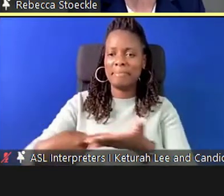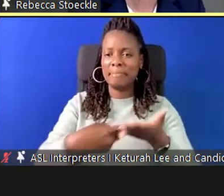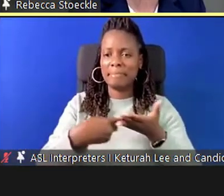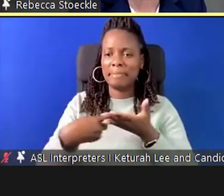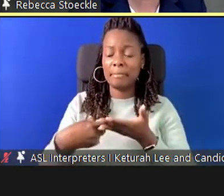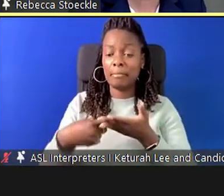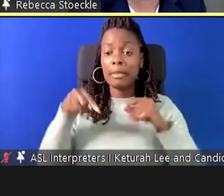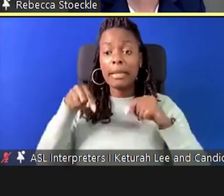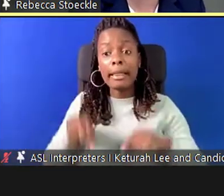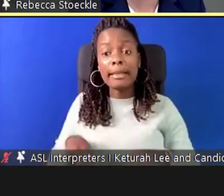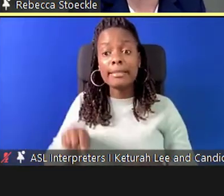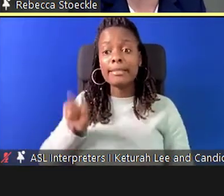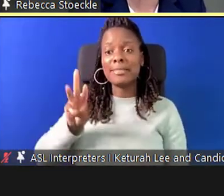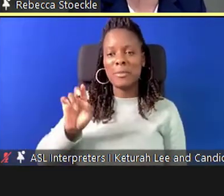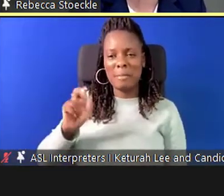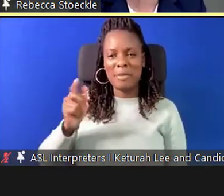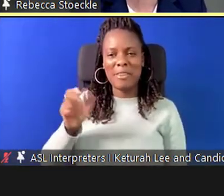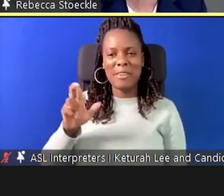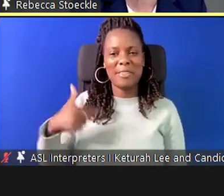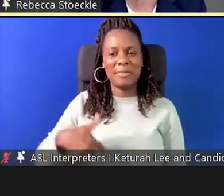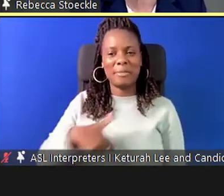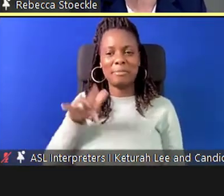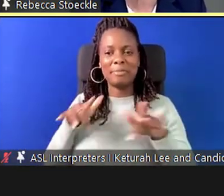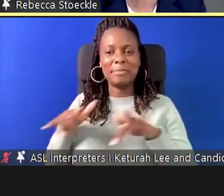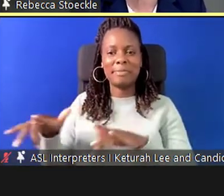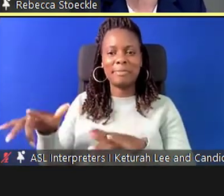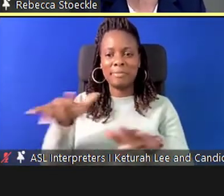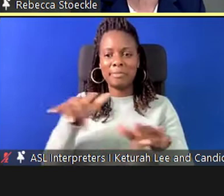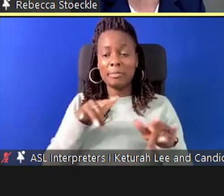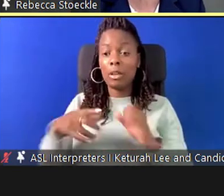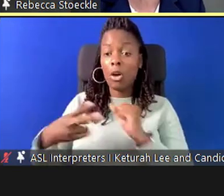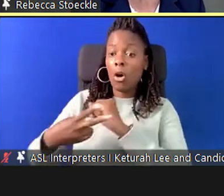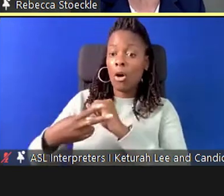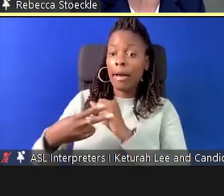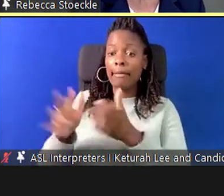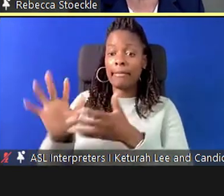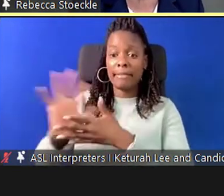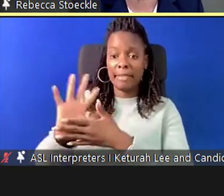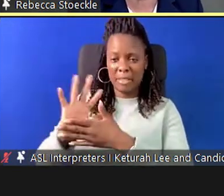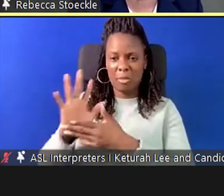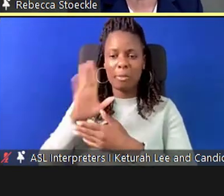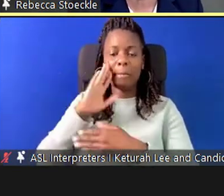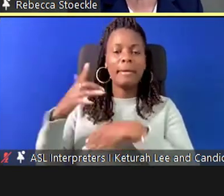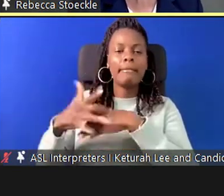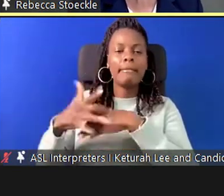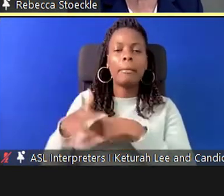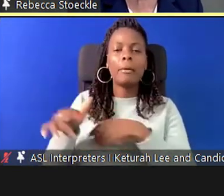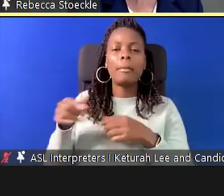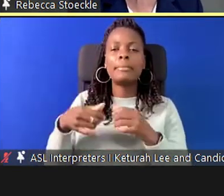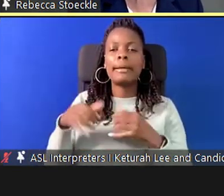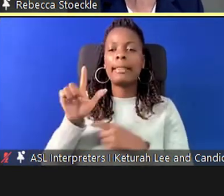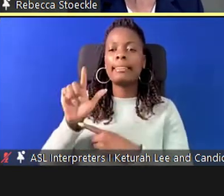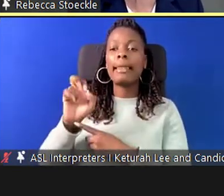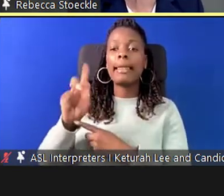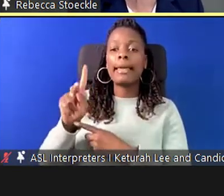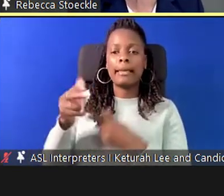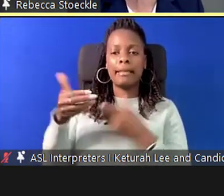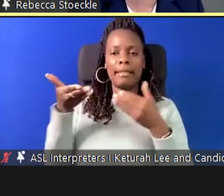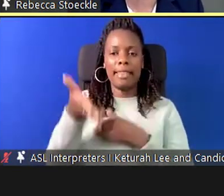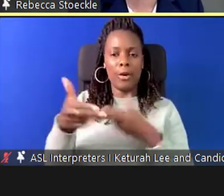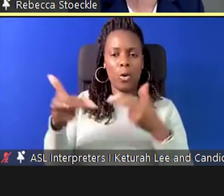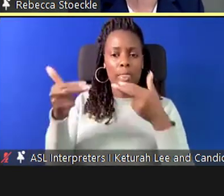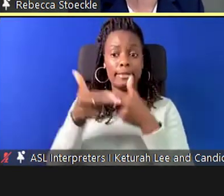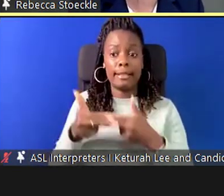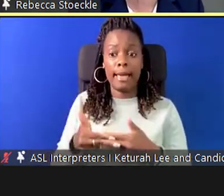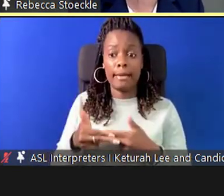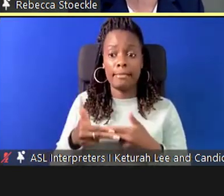This webinar is being recorded and the archived video will be available at the link provided. Due to time and capacity constraints, we will